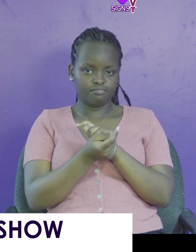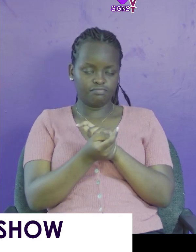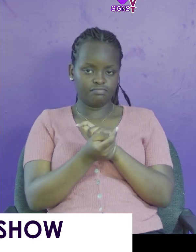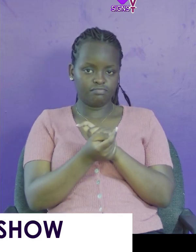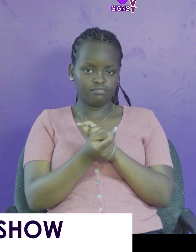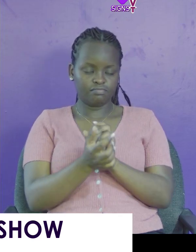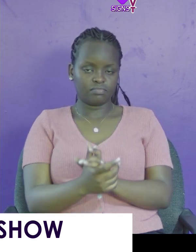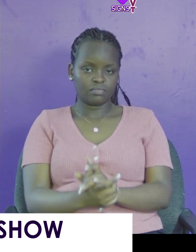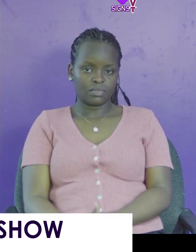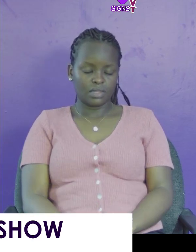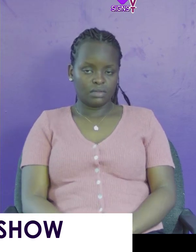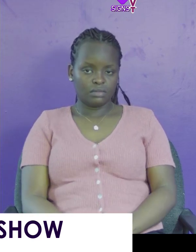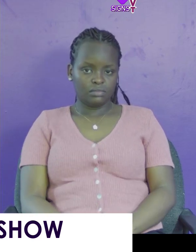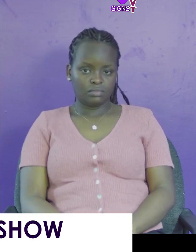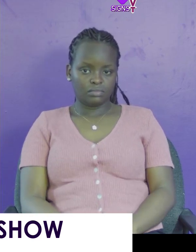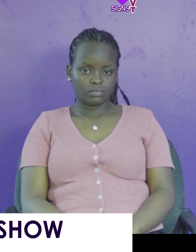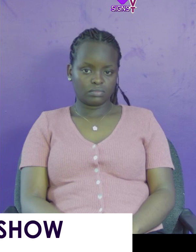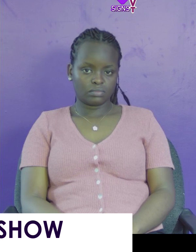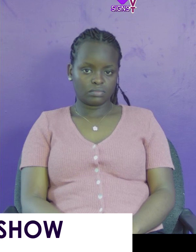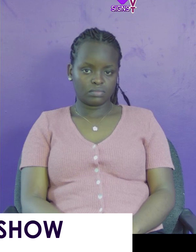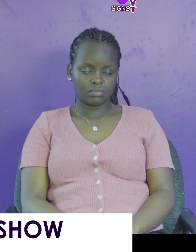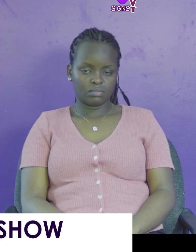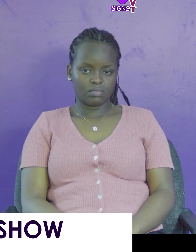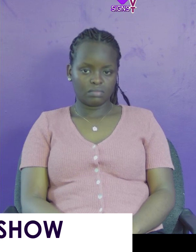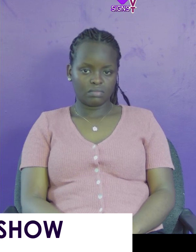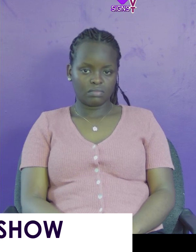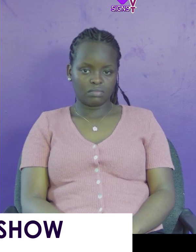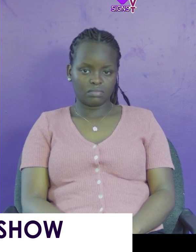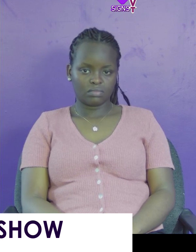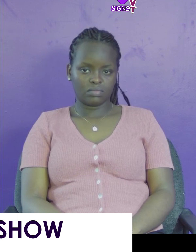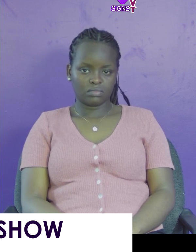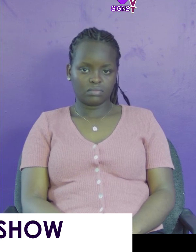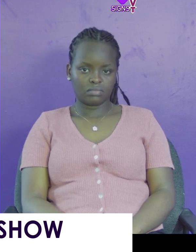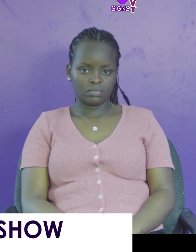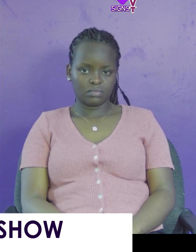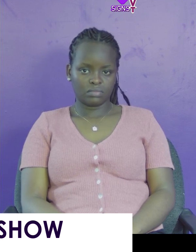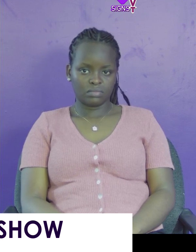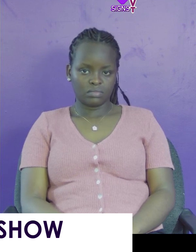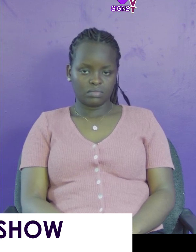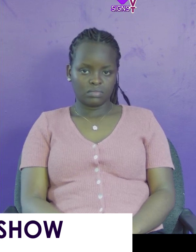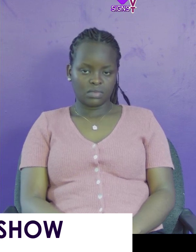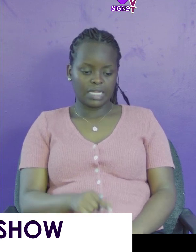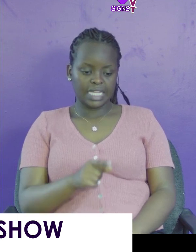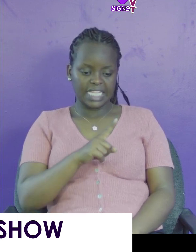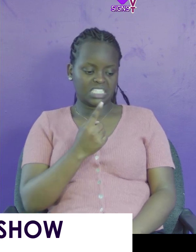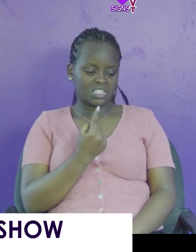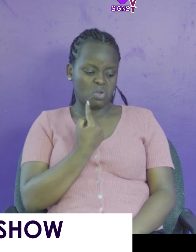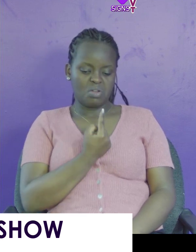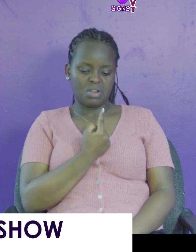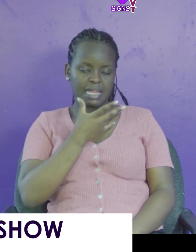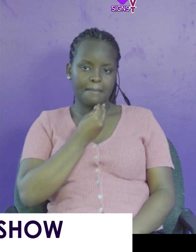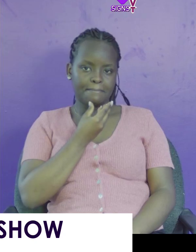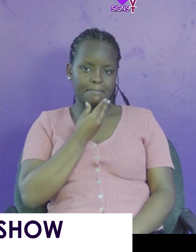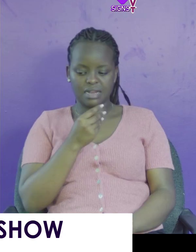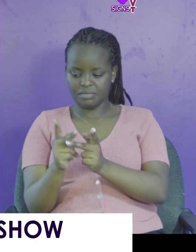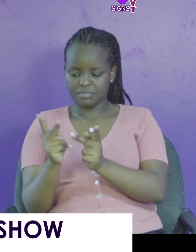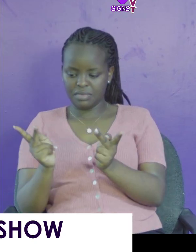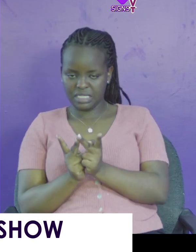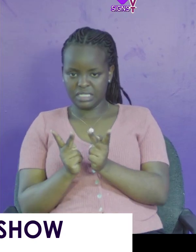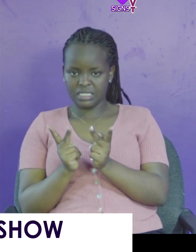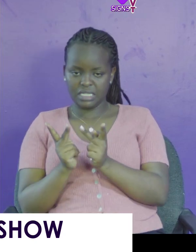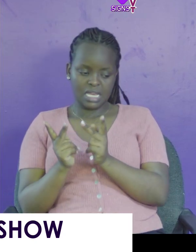there's a word I'm looking for. There are places where it is said this is only a man's zone, especially in places